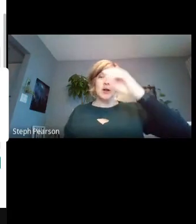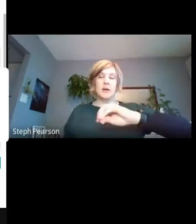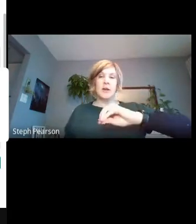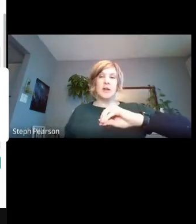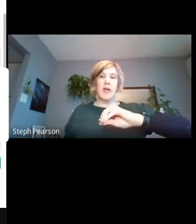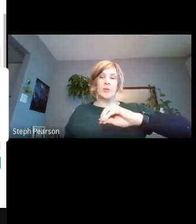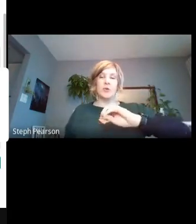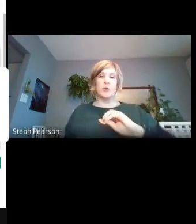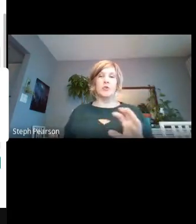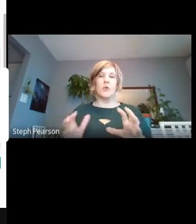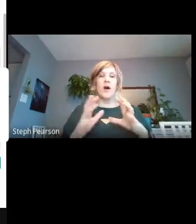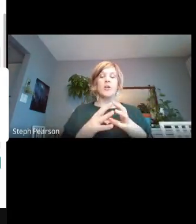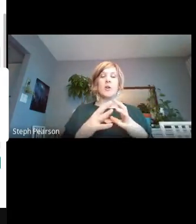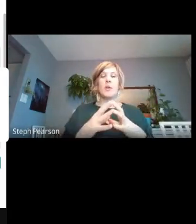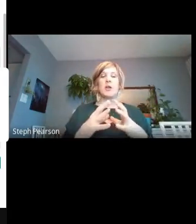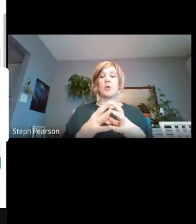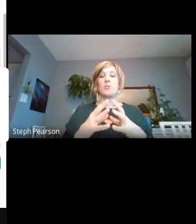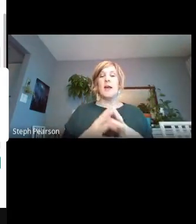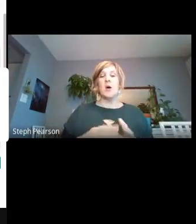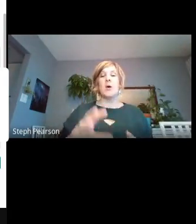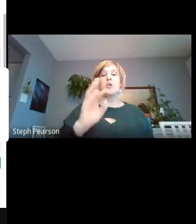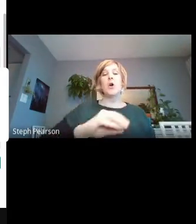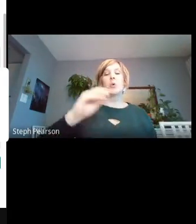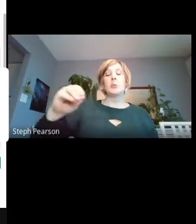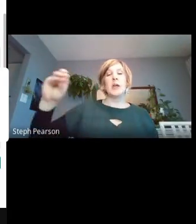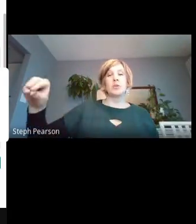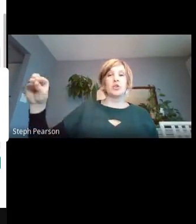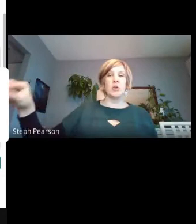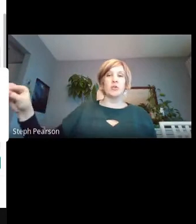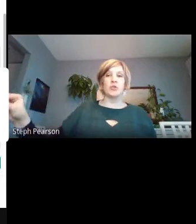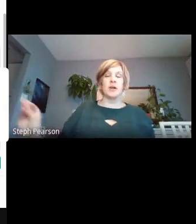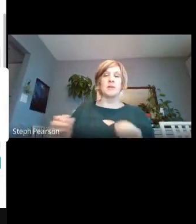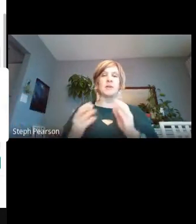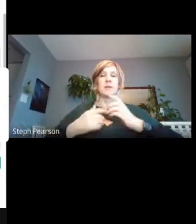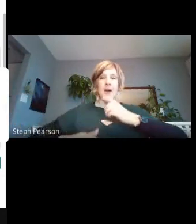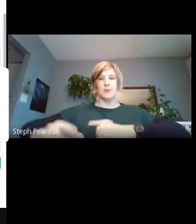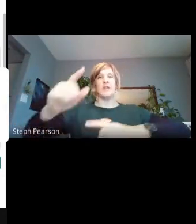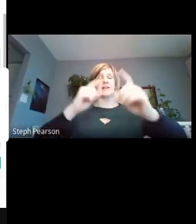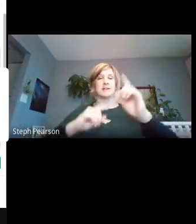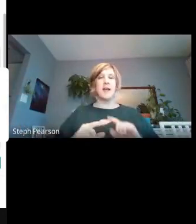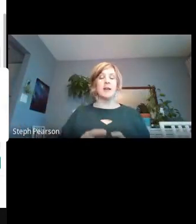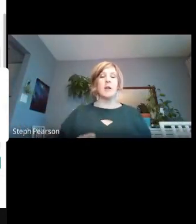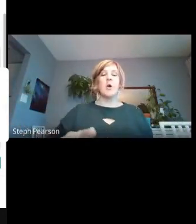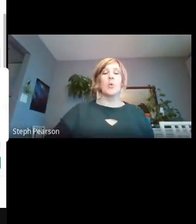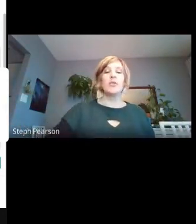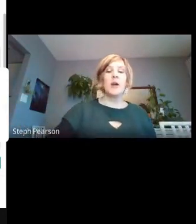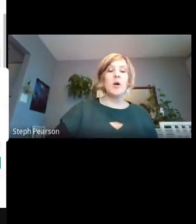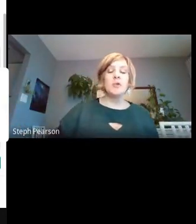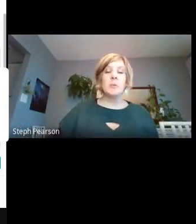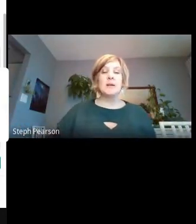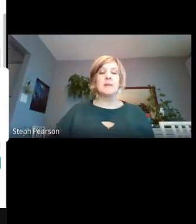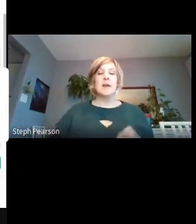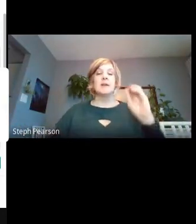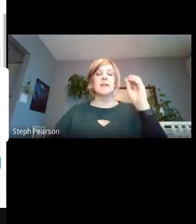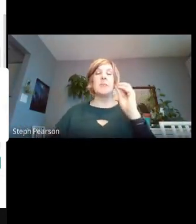in in that room so if i create a breakout room now no one would be able to share their screens now that said what that